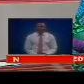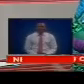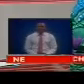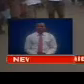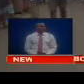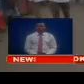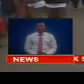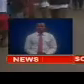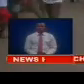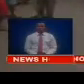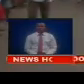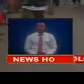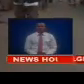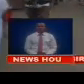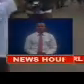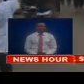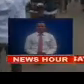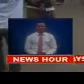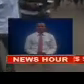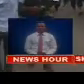incomes of the people.